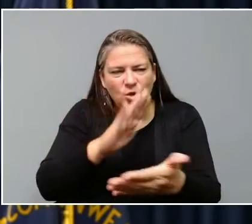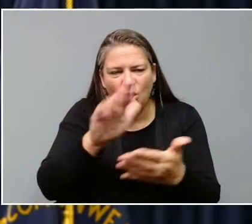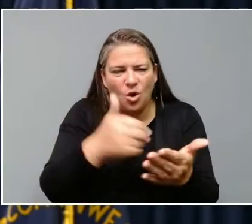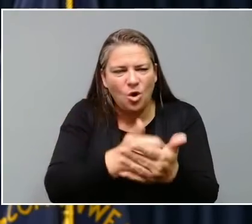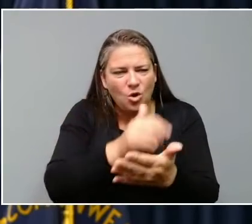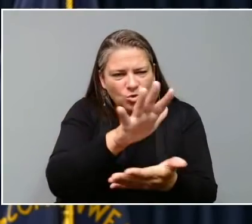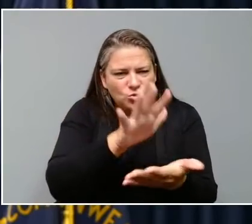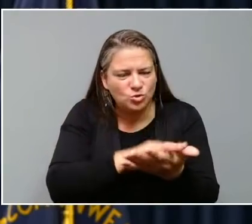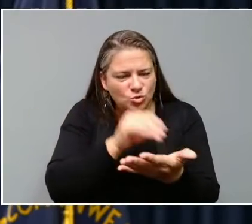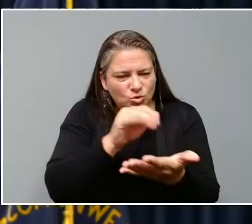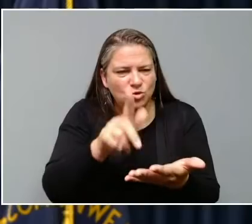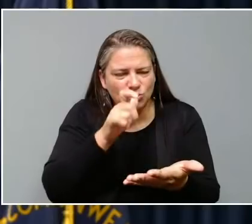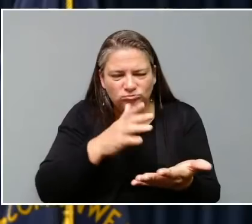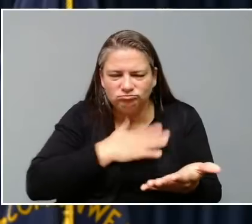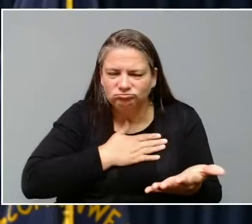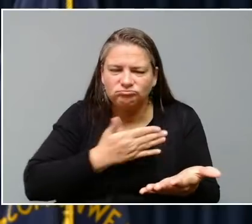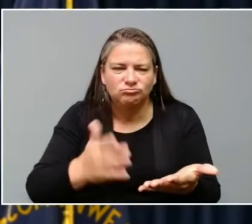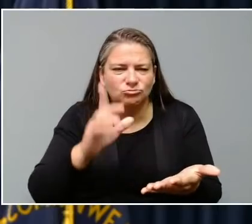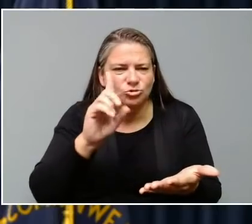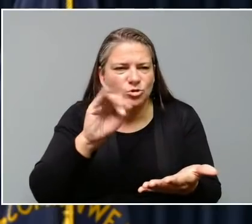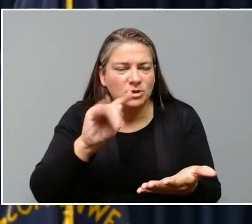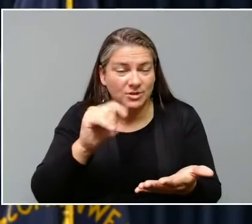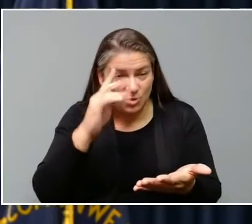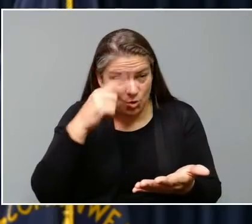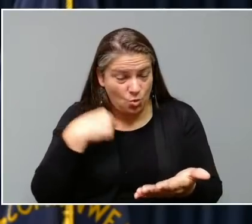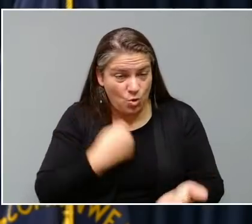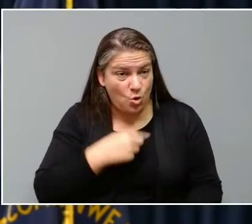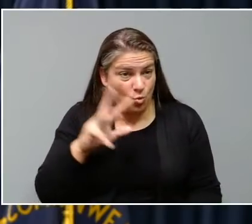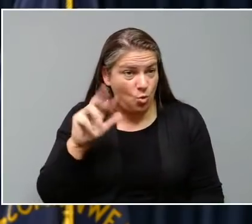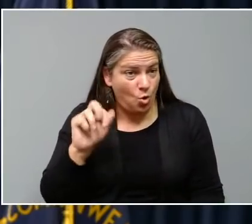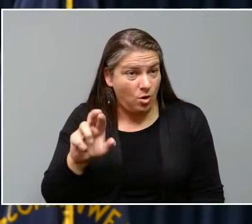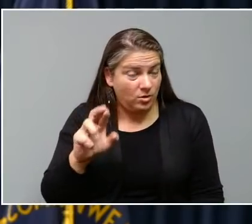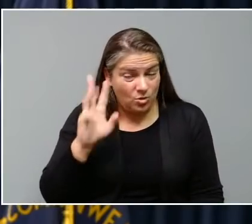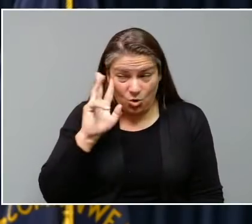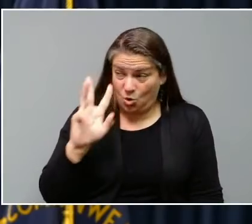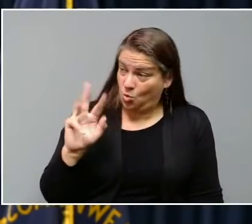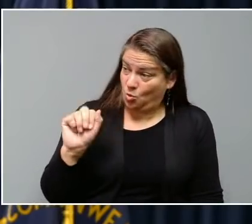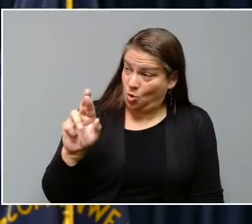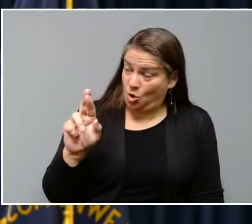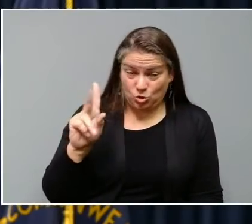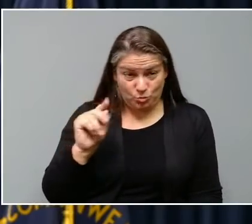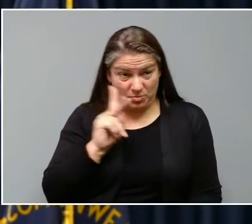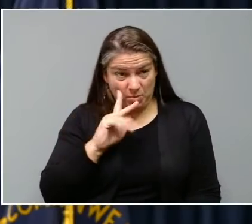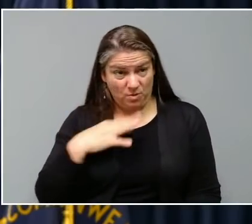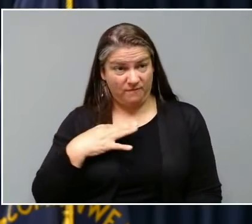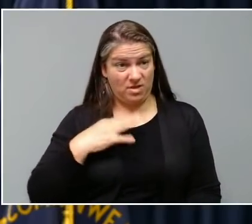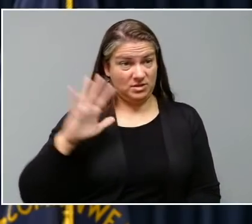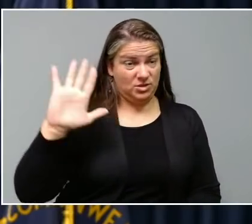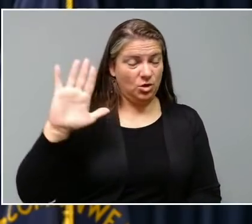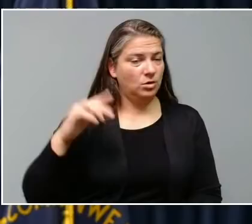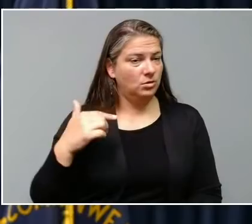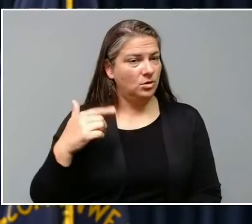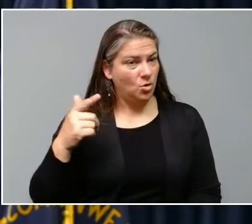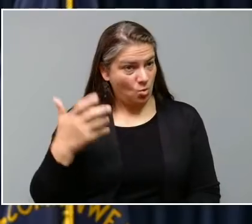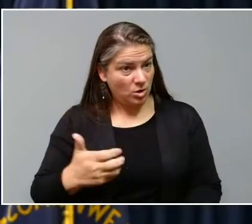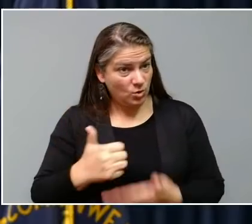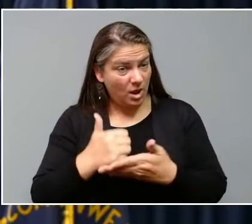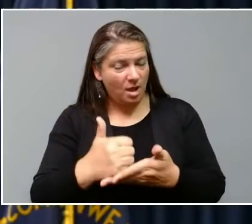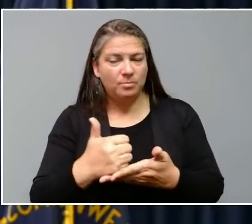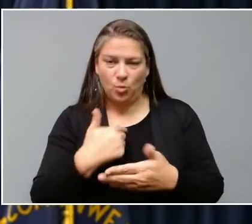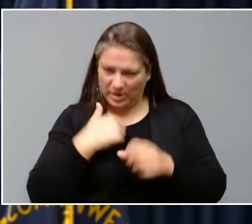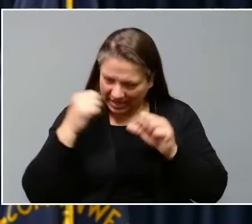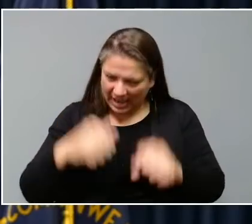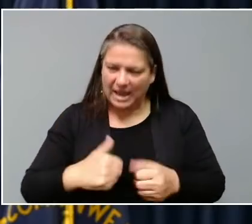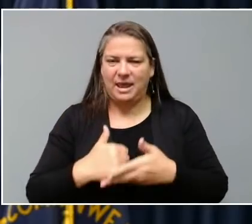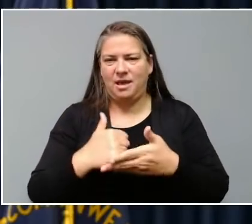up. You know, we are at war, and rarely at war does someone make an offer that we want to help, and we can help. And when times are